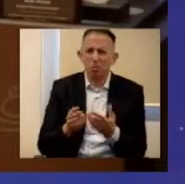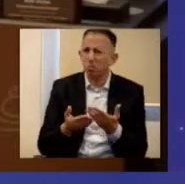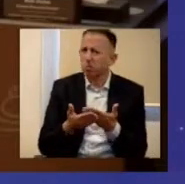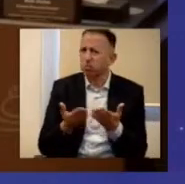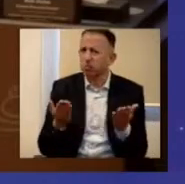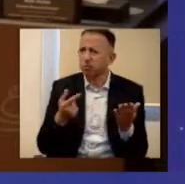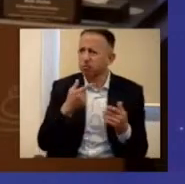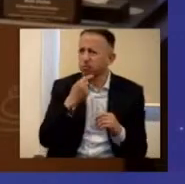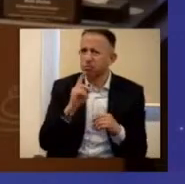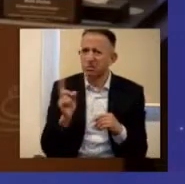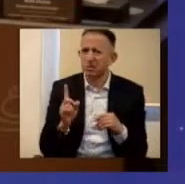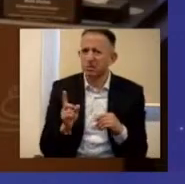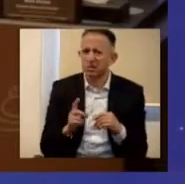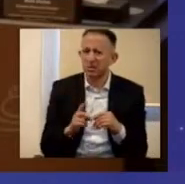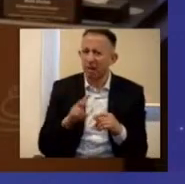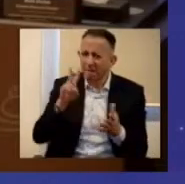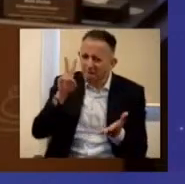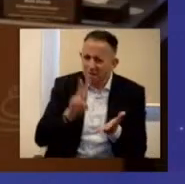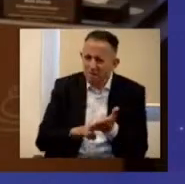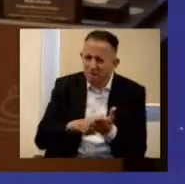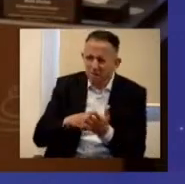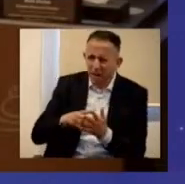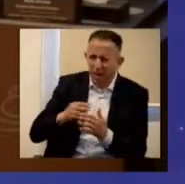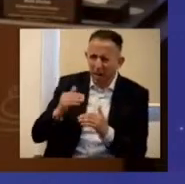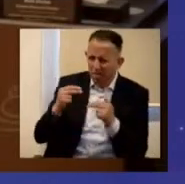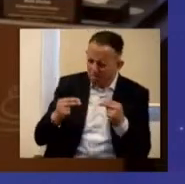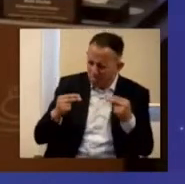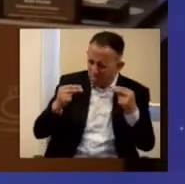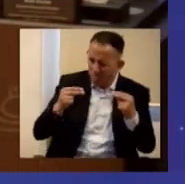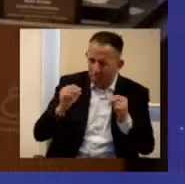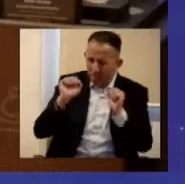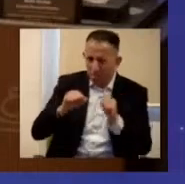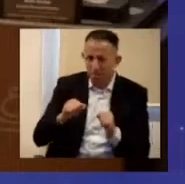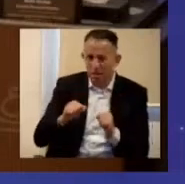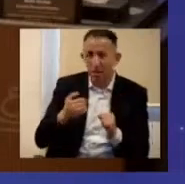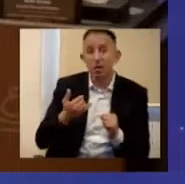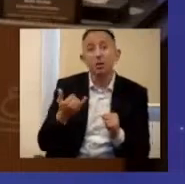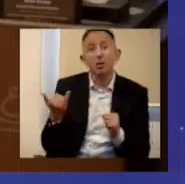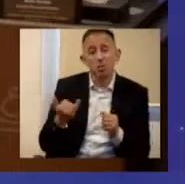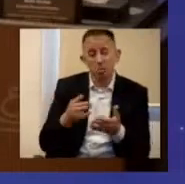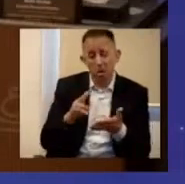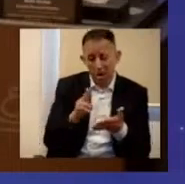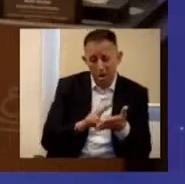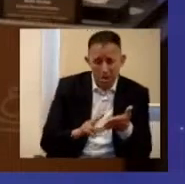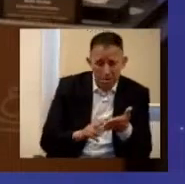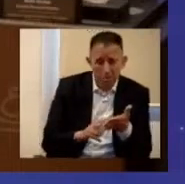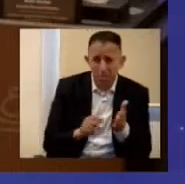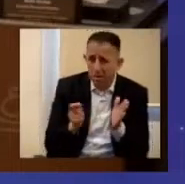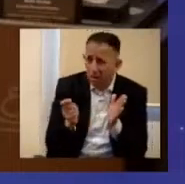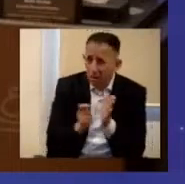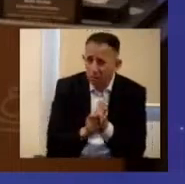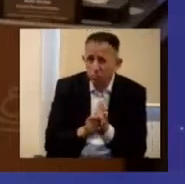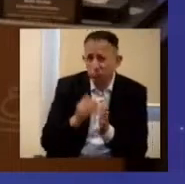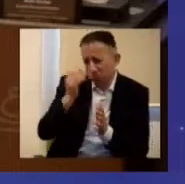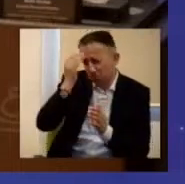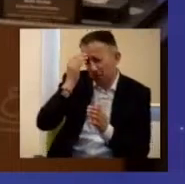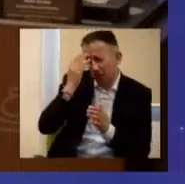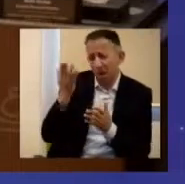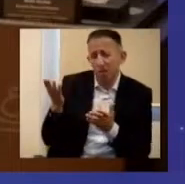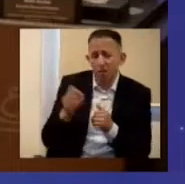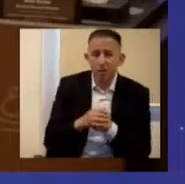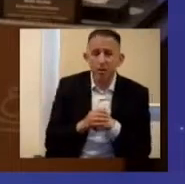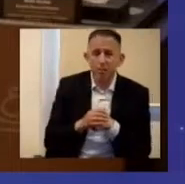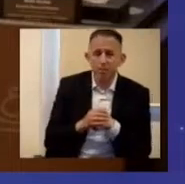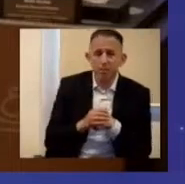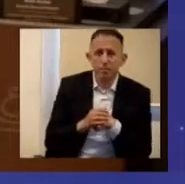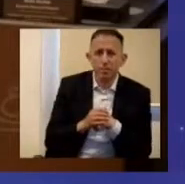very stressful if this is something, and you are also right, I agree with you, if this is something seen as threatening.